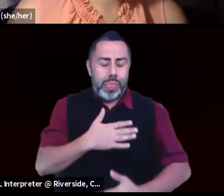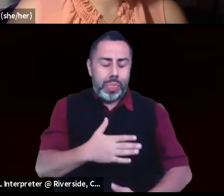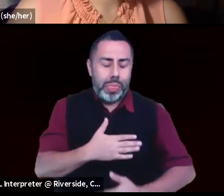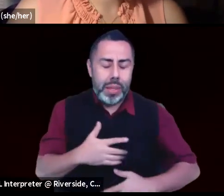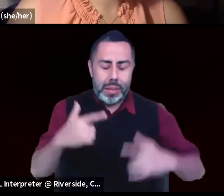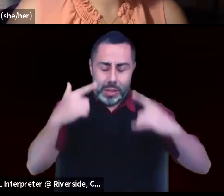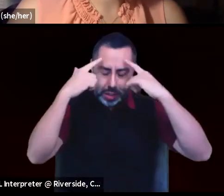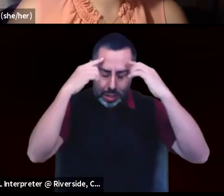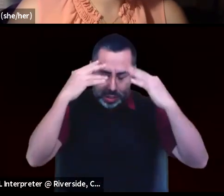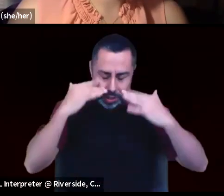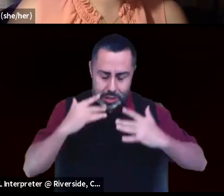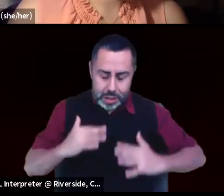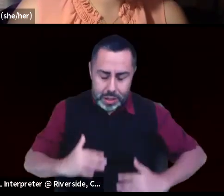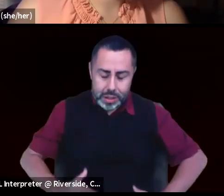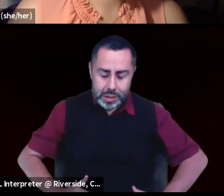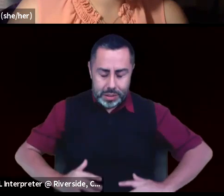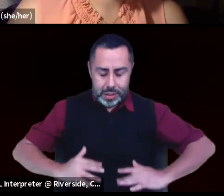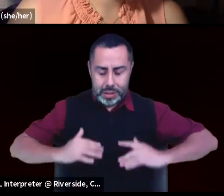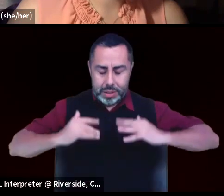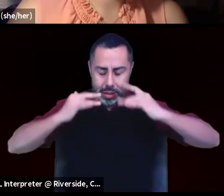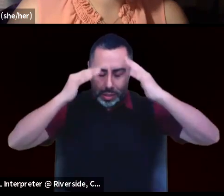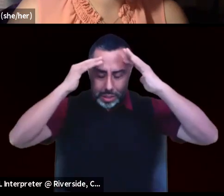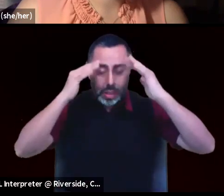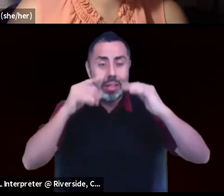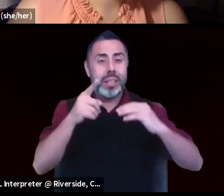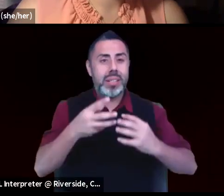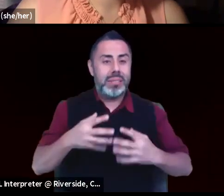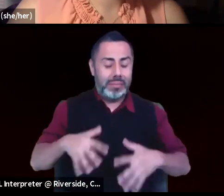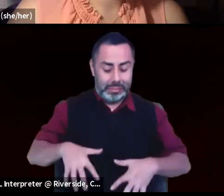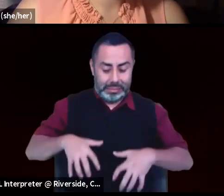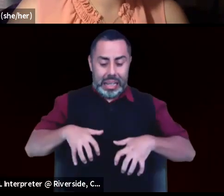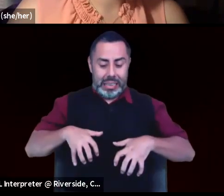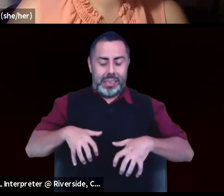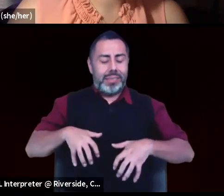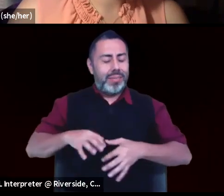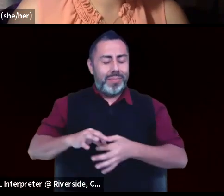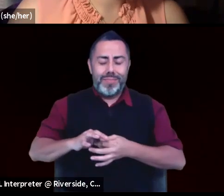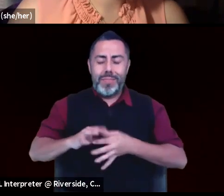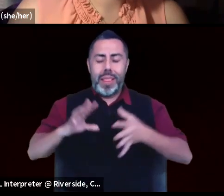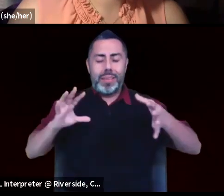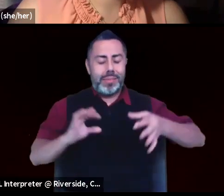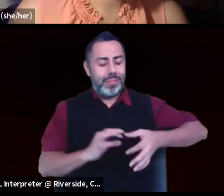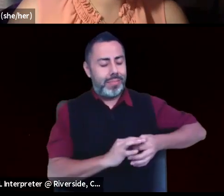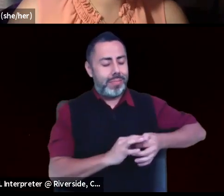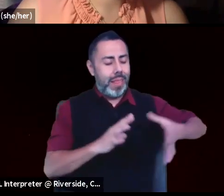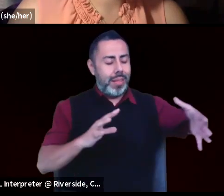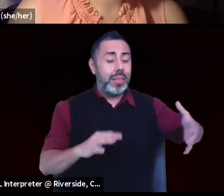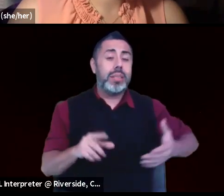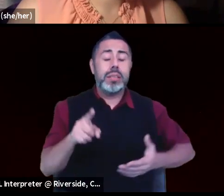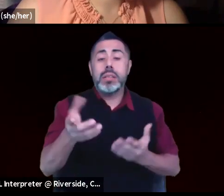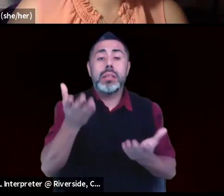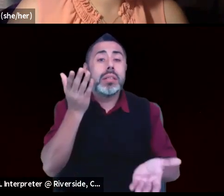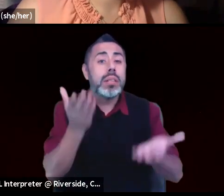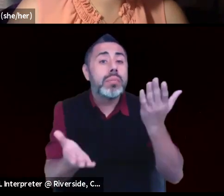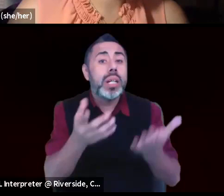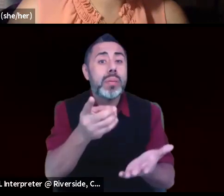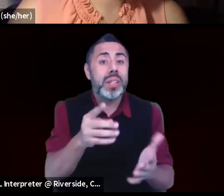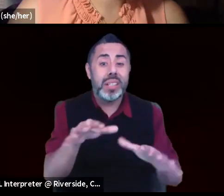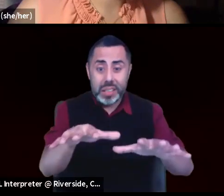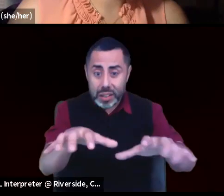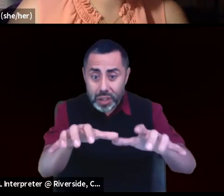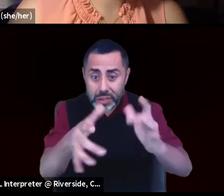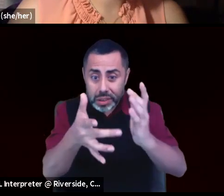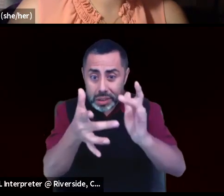just release those held parts of your body. Or it might be beneficial to reflect on what's been said so